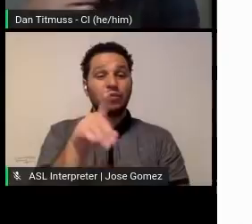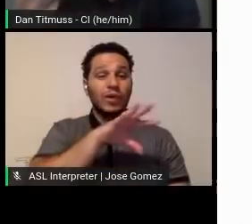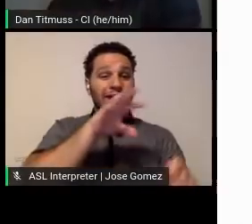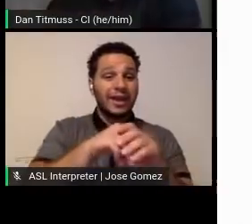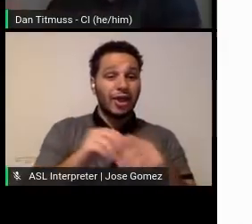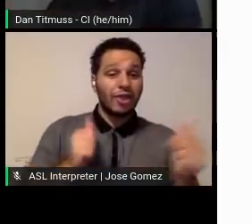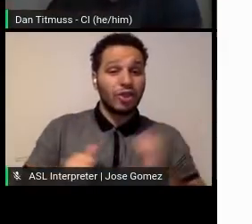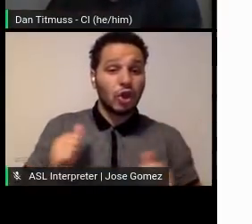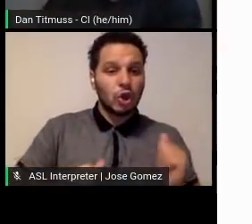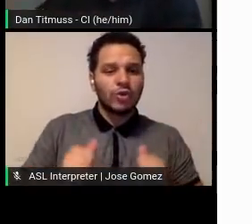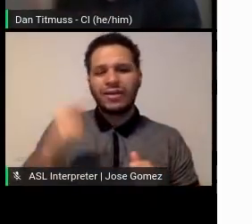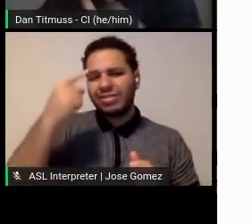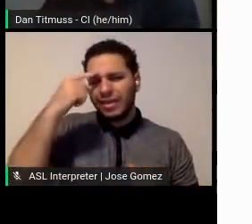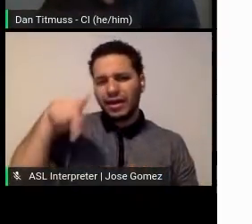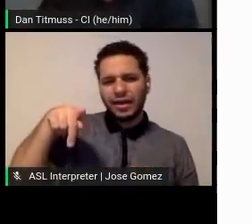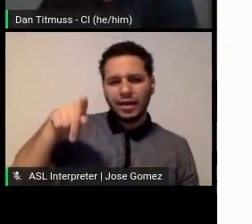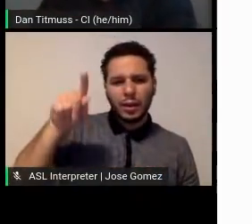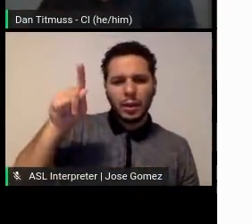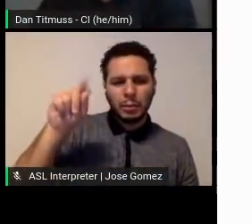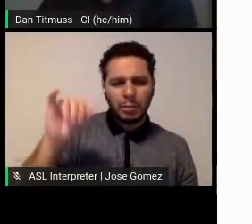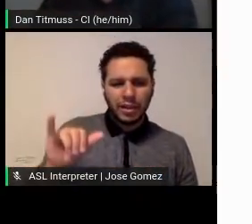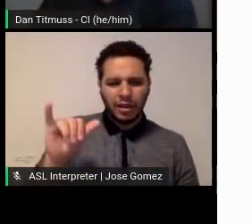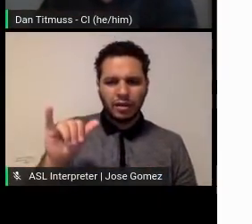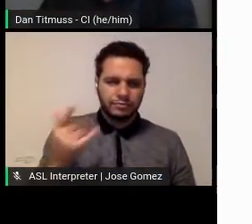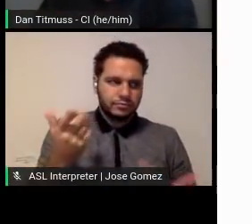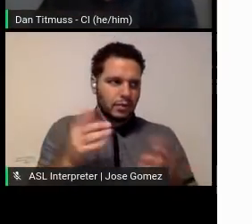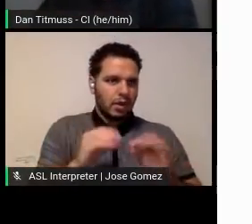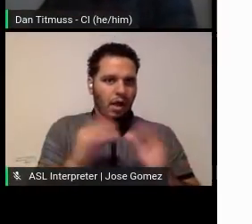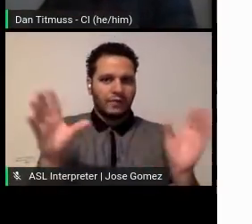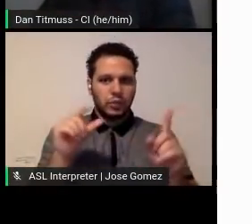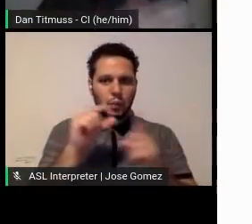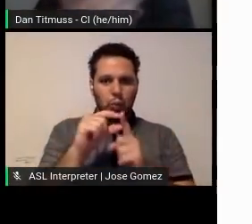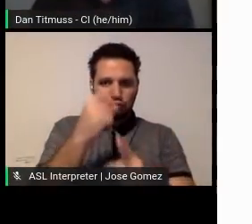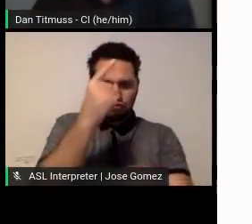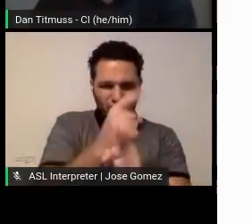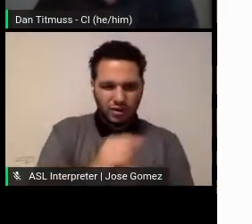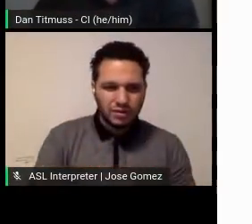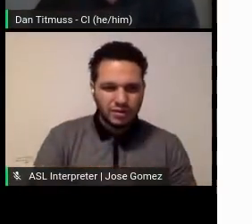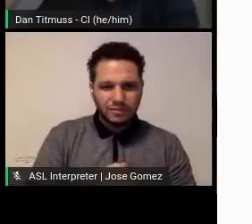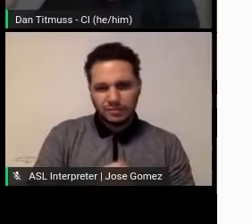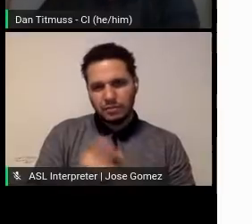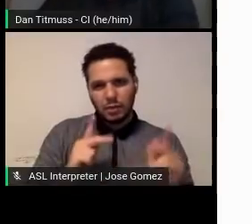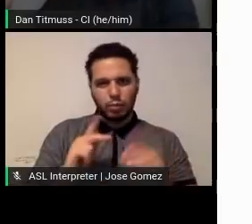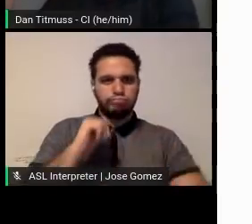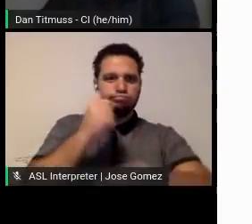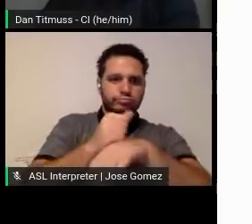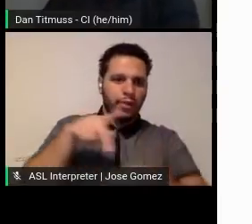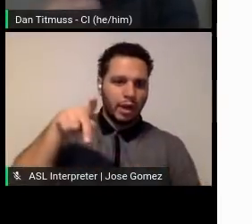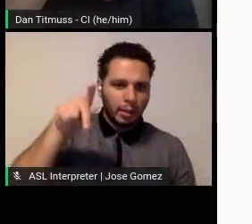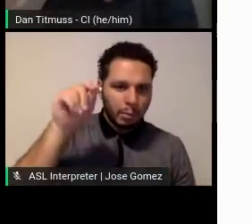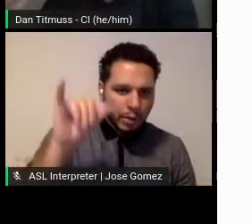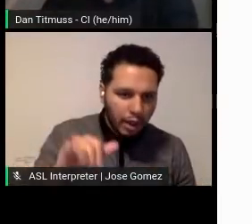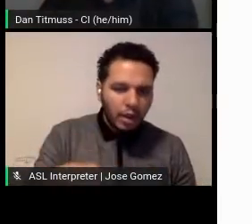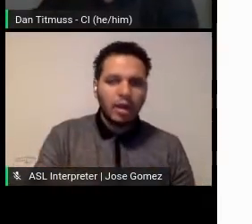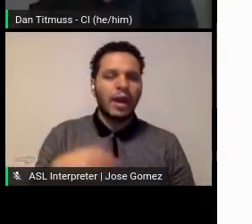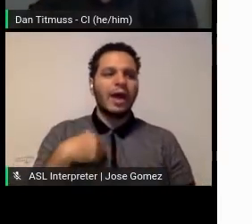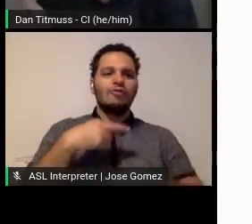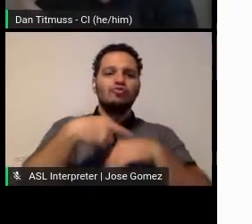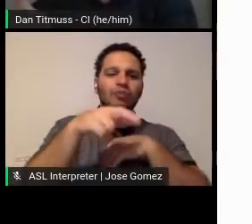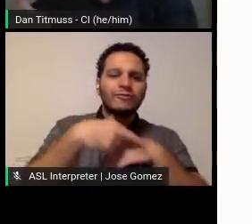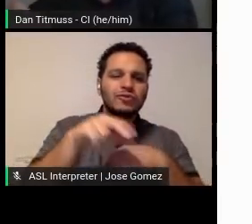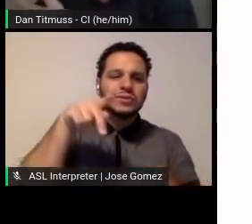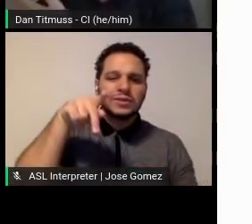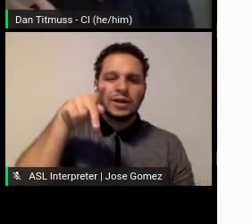term play is a relevant term that you should target, right? After all, you put on plays, there are references to plays throughout your site.